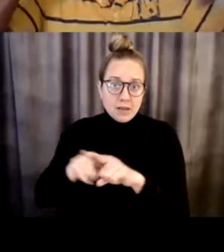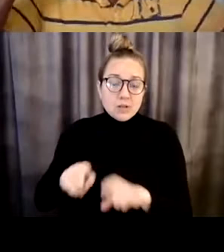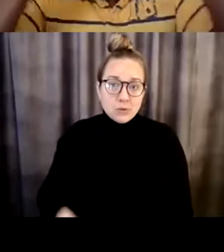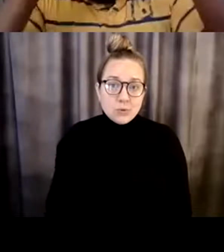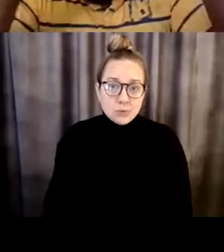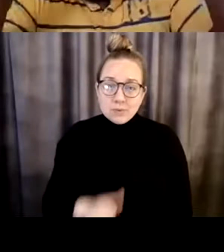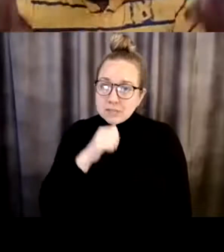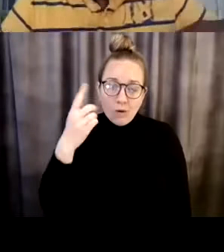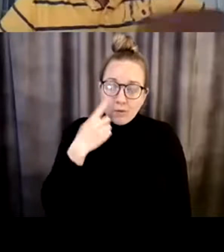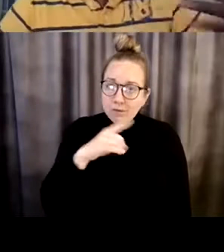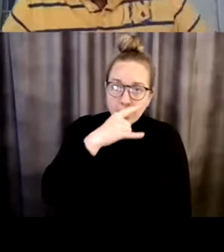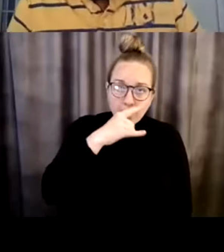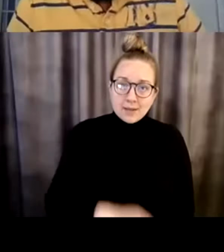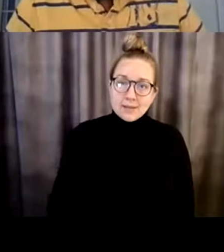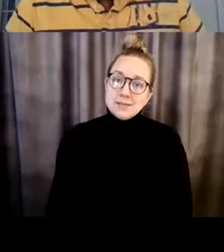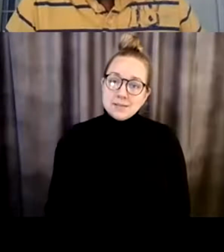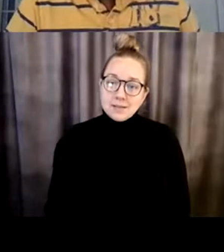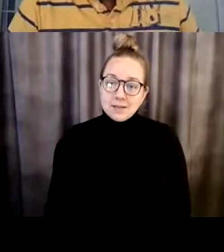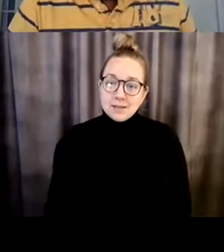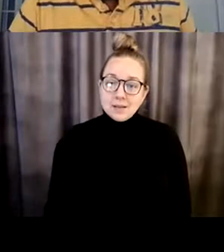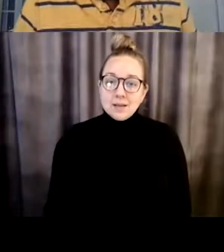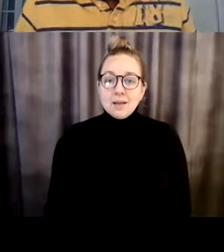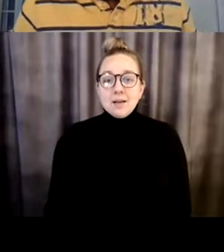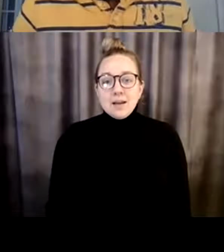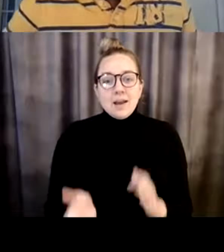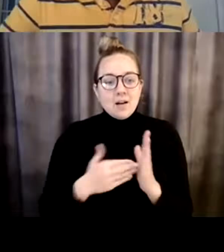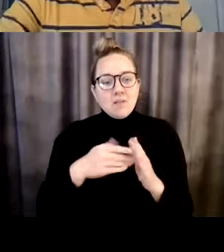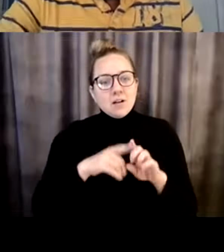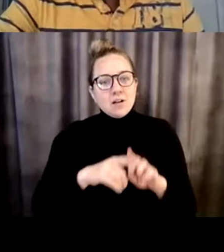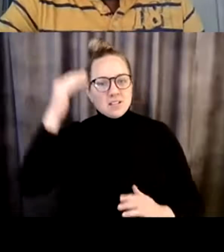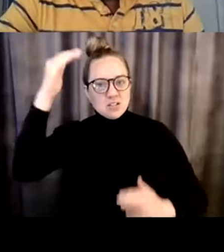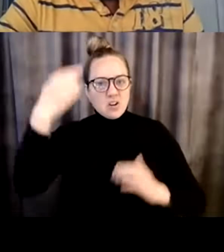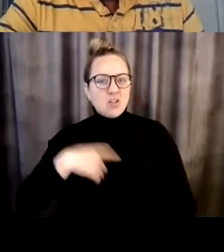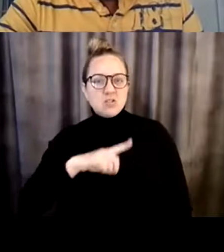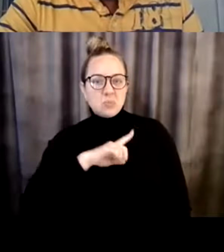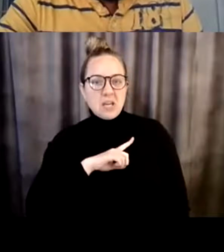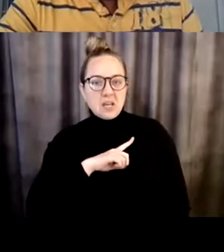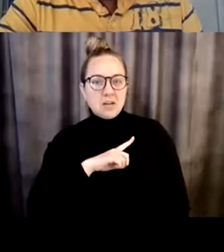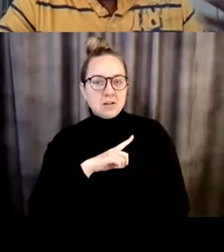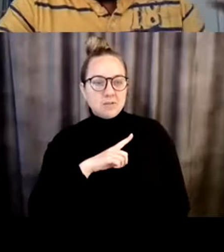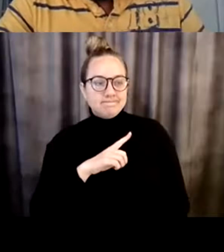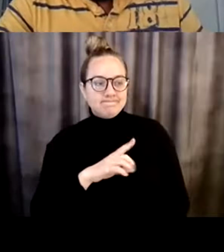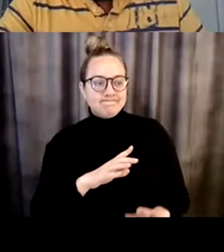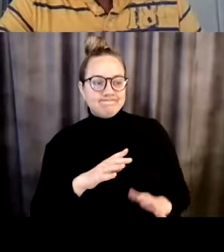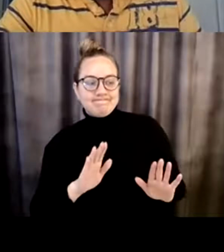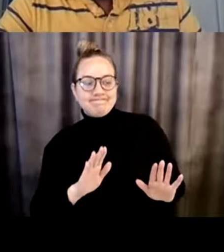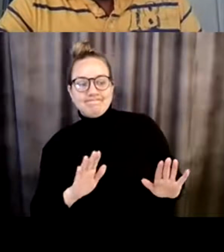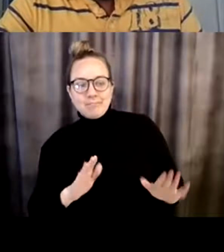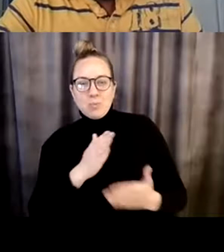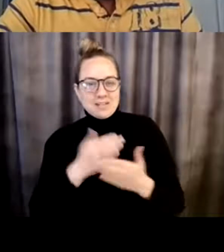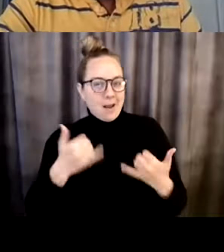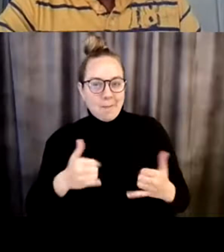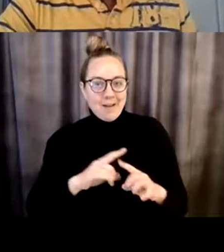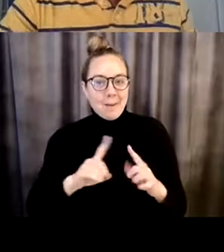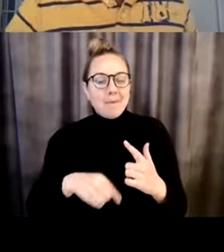we as like adults move away from that world of play. And when we have opportunities to do so, you're just reminded of how much fun that